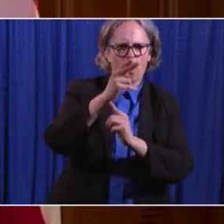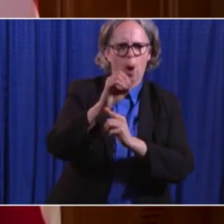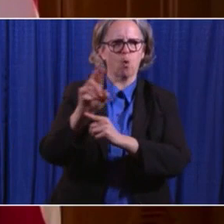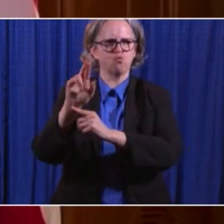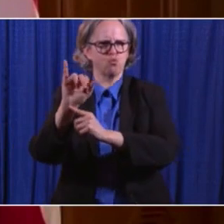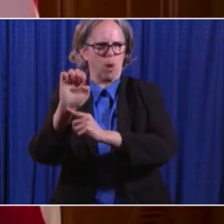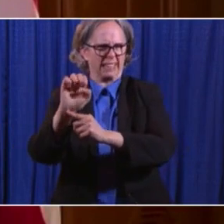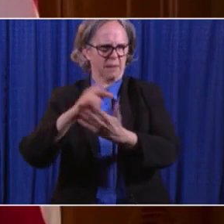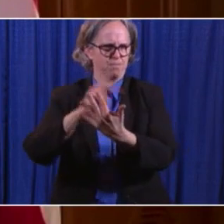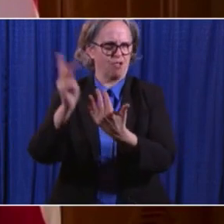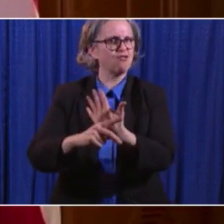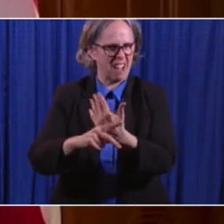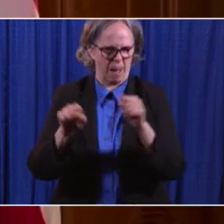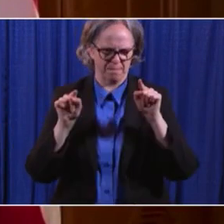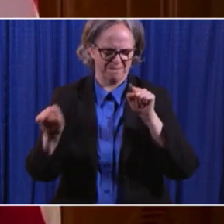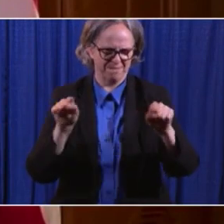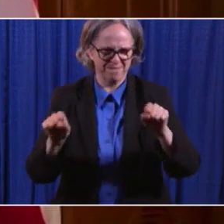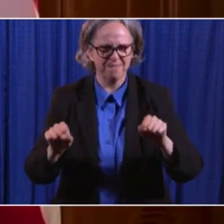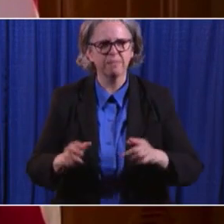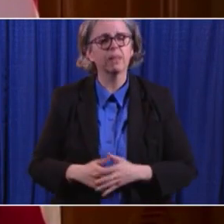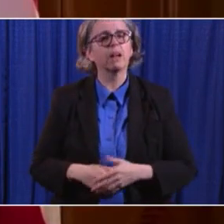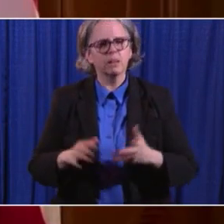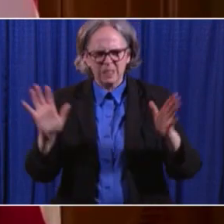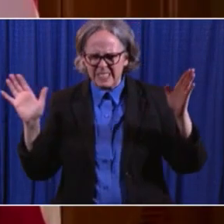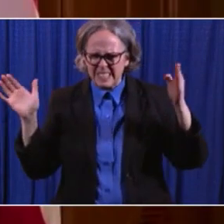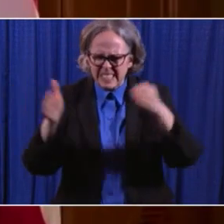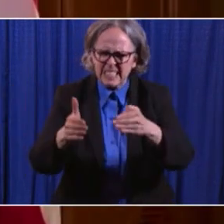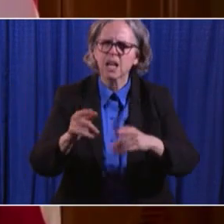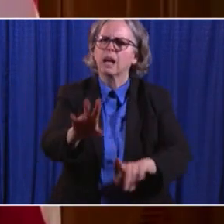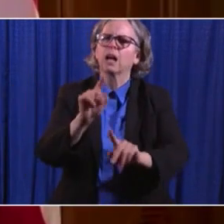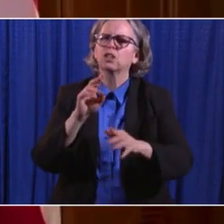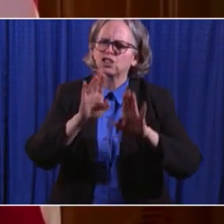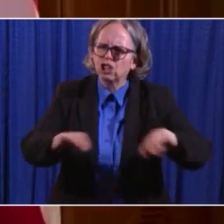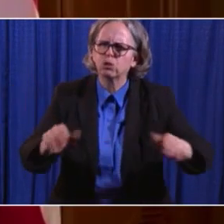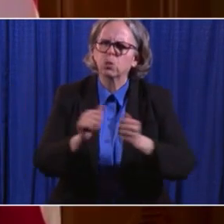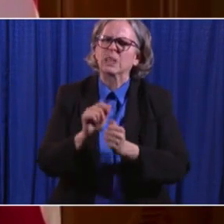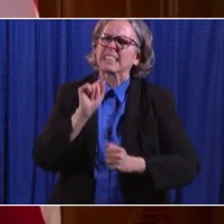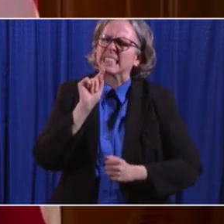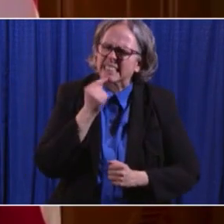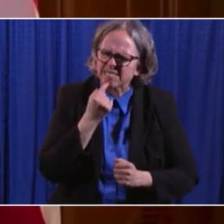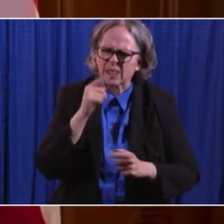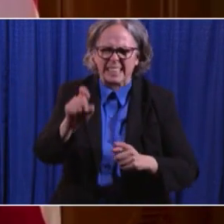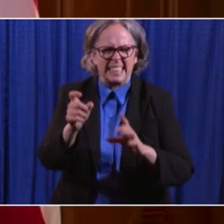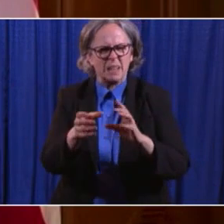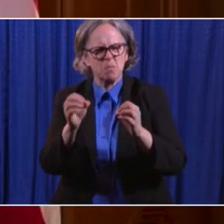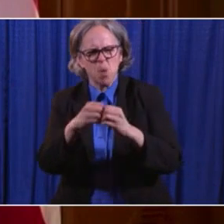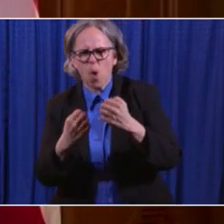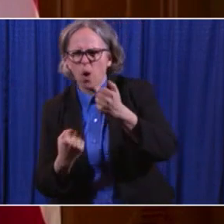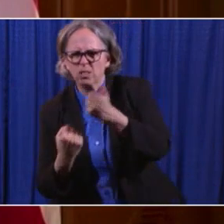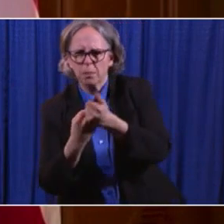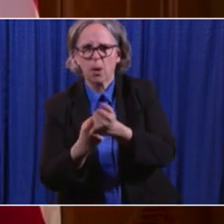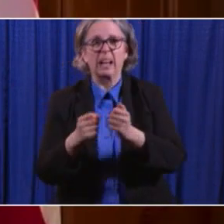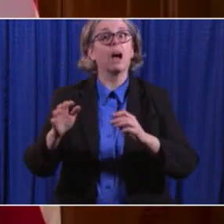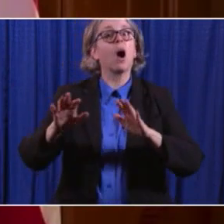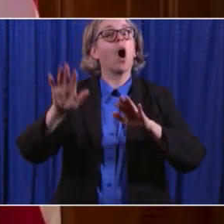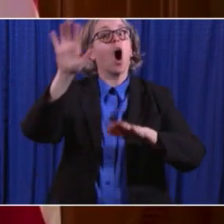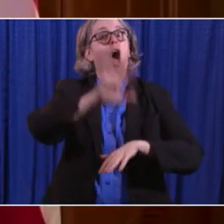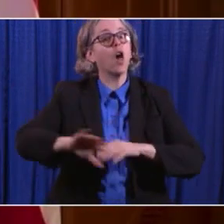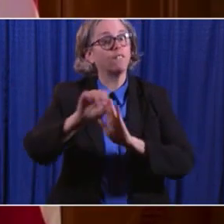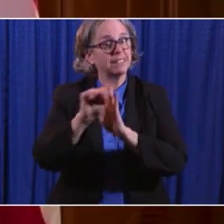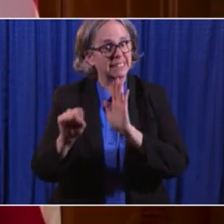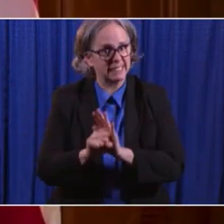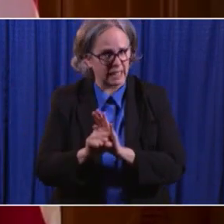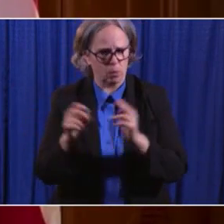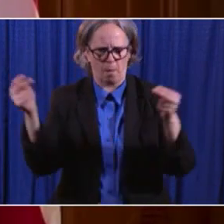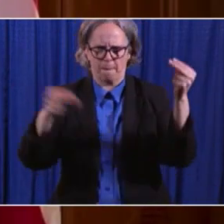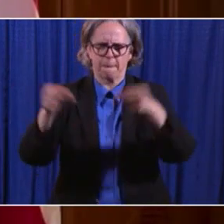new intensive care coordination and community-based services throughout the state, so care is never far from these families